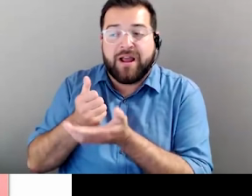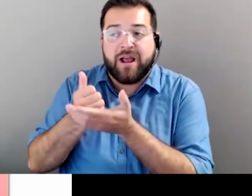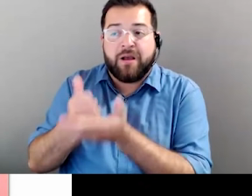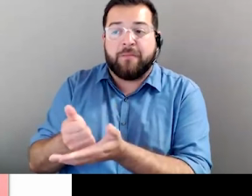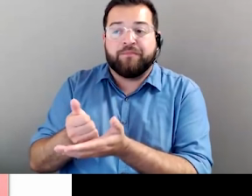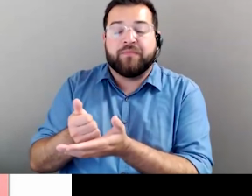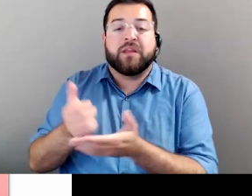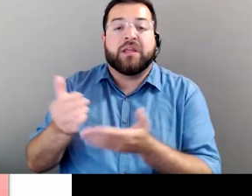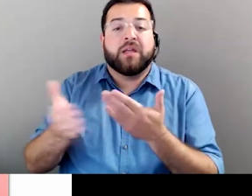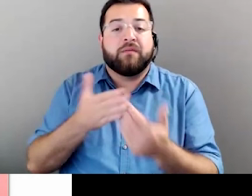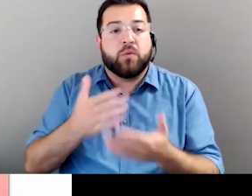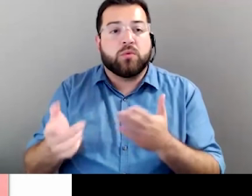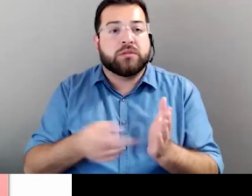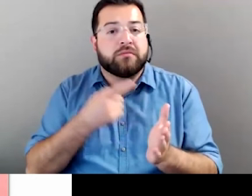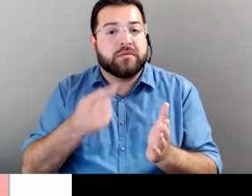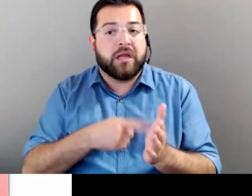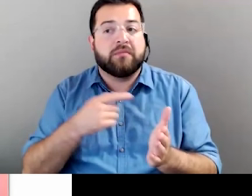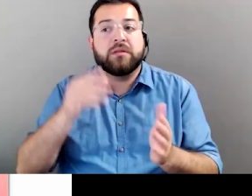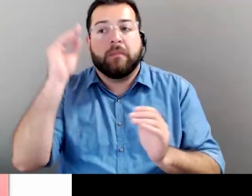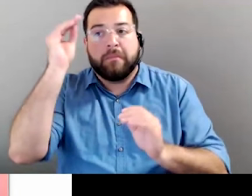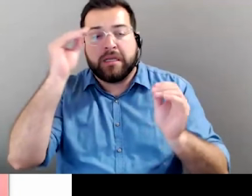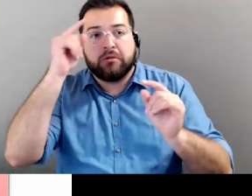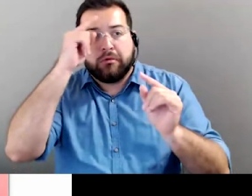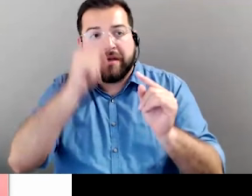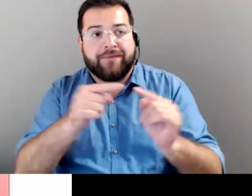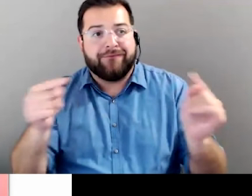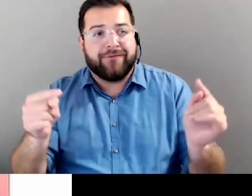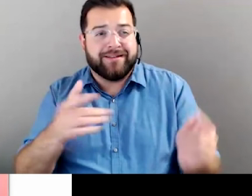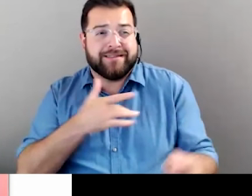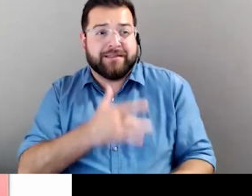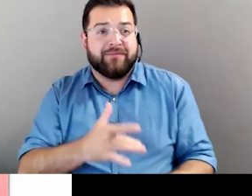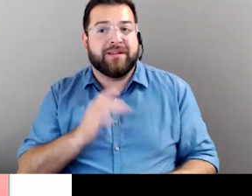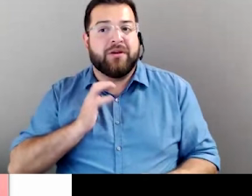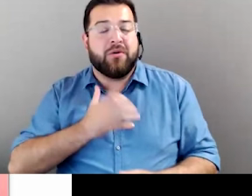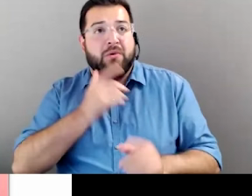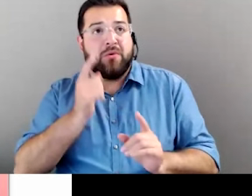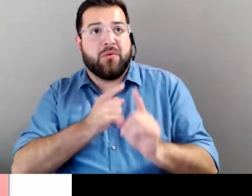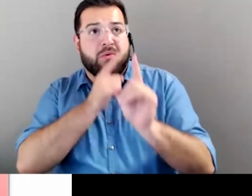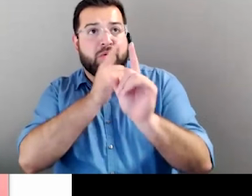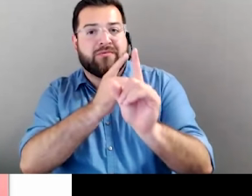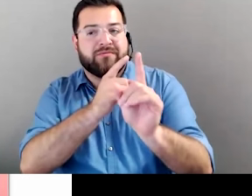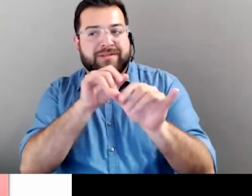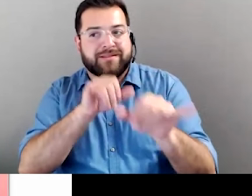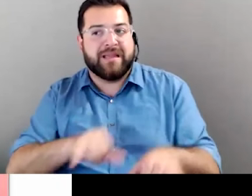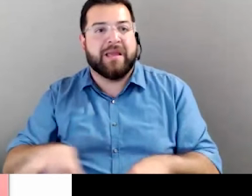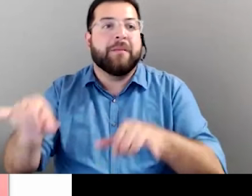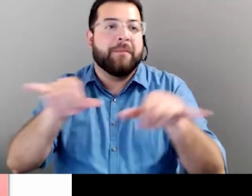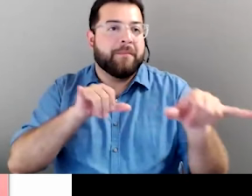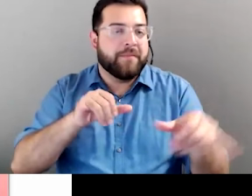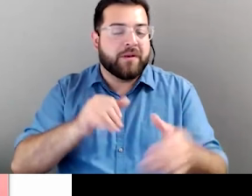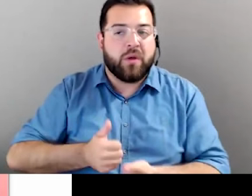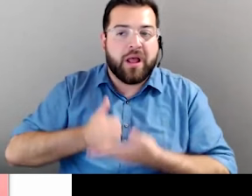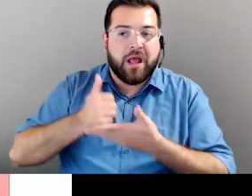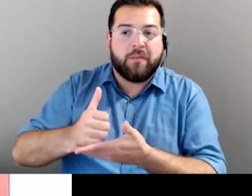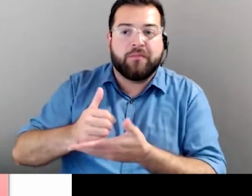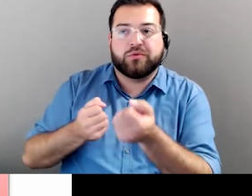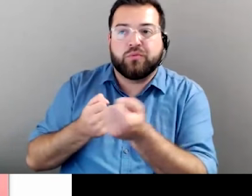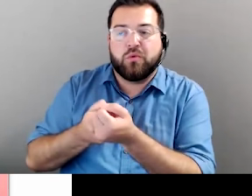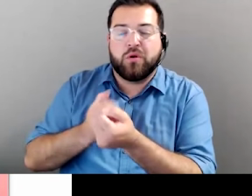of opinions, I think we all have the same shared goal in mind, which is to help our students, to help them thrive and succeed while they're